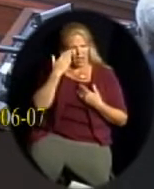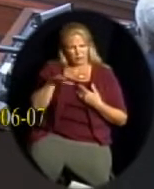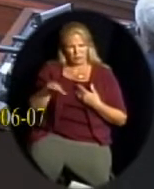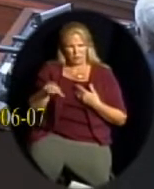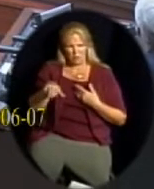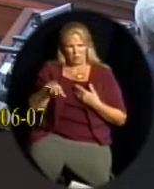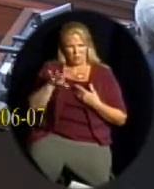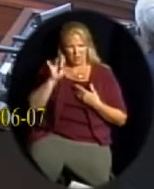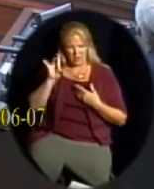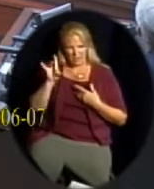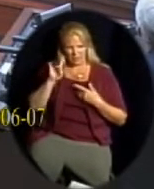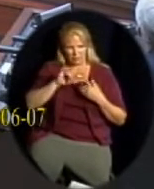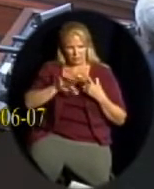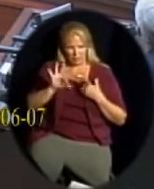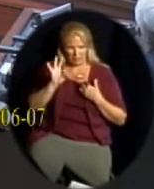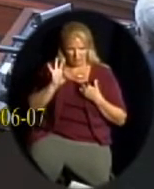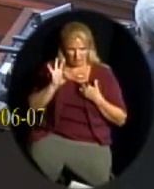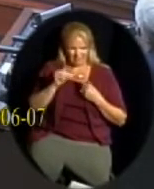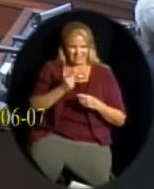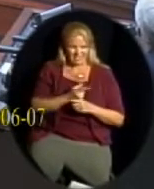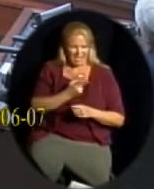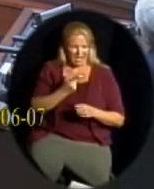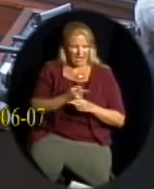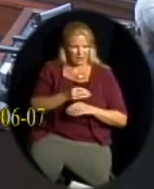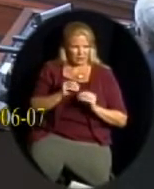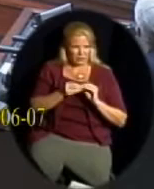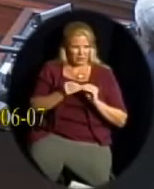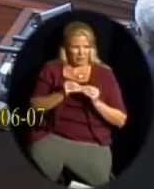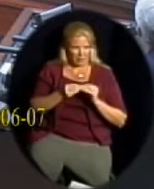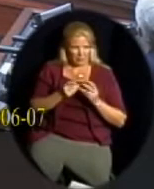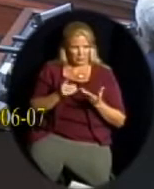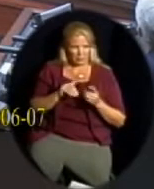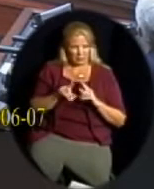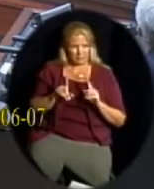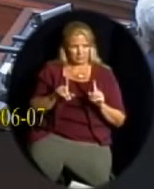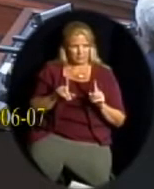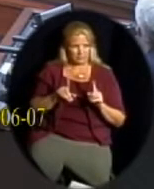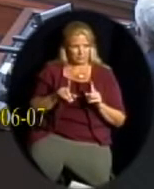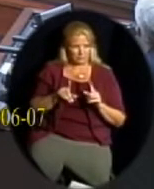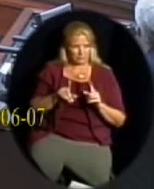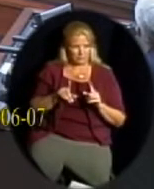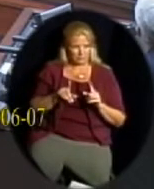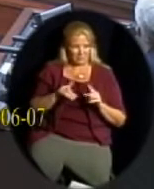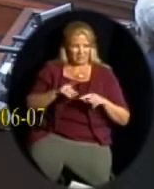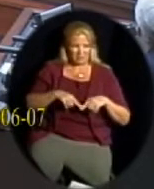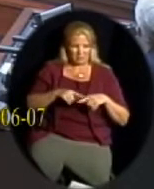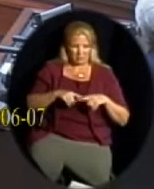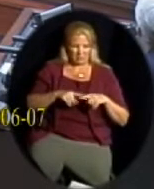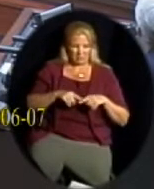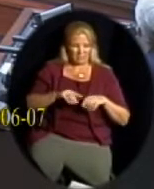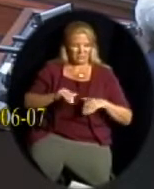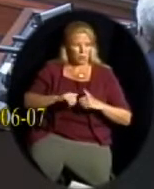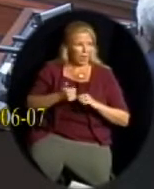number because we had some other options in regards to that and how long we would amortize the bond issue.